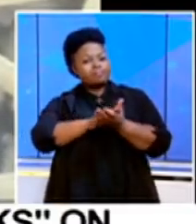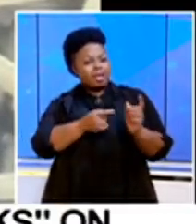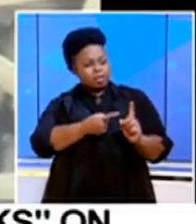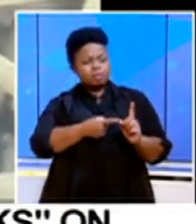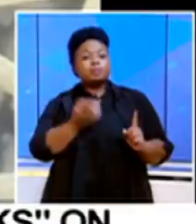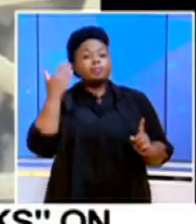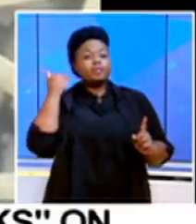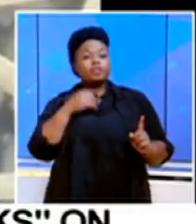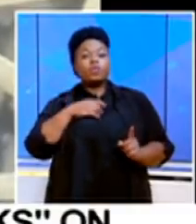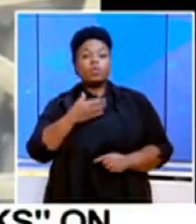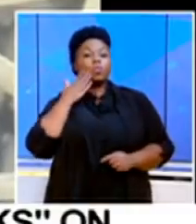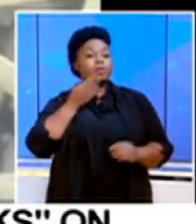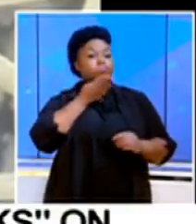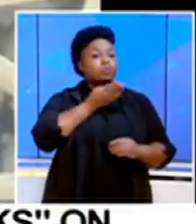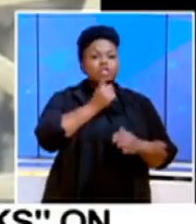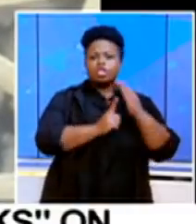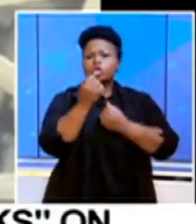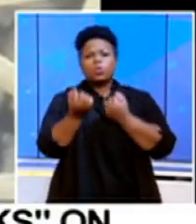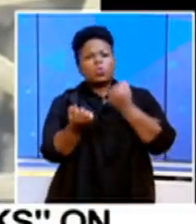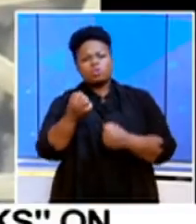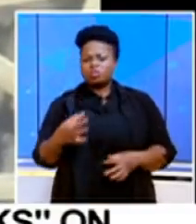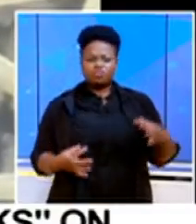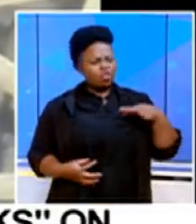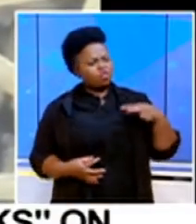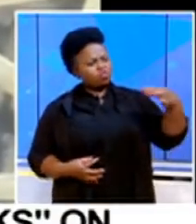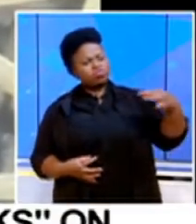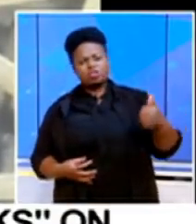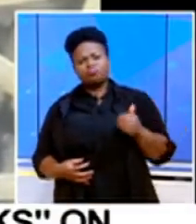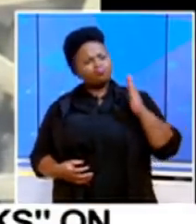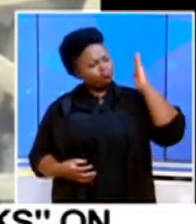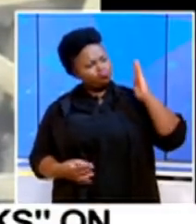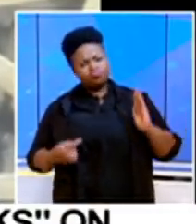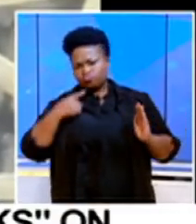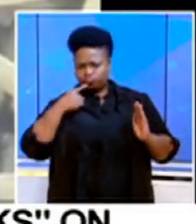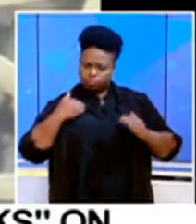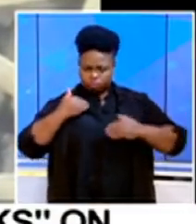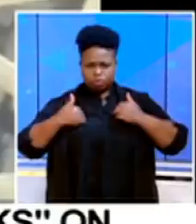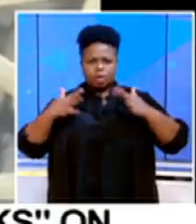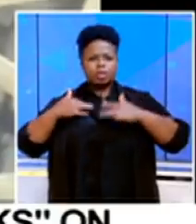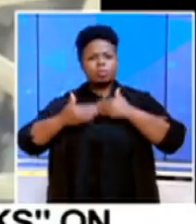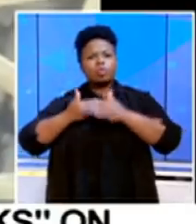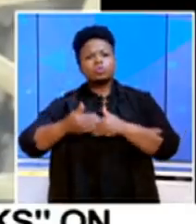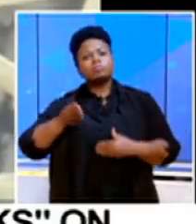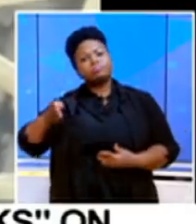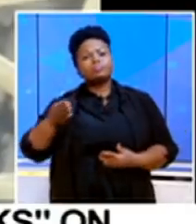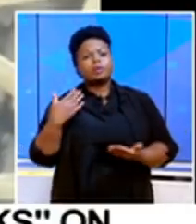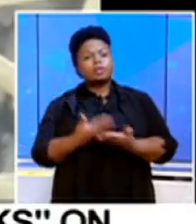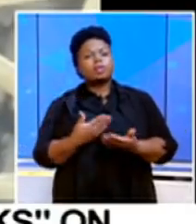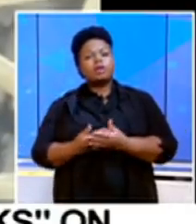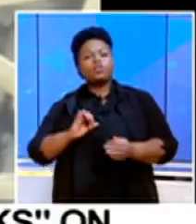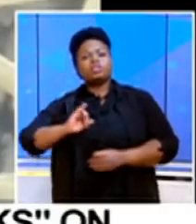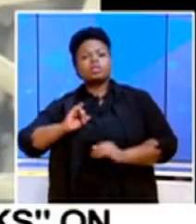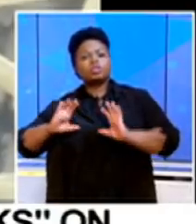charges were preferred against him, he voluntarily initiated a process to appear before the